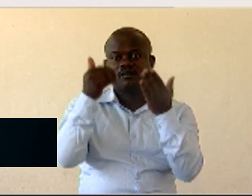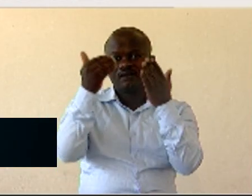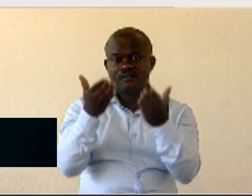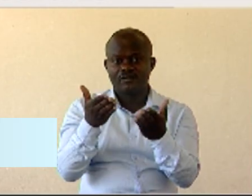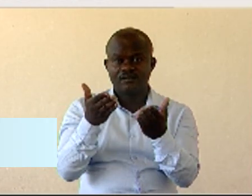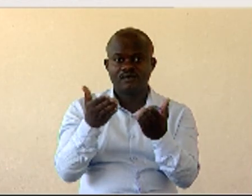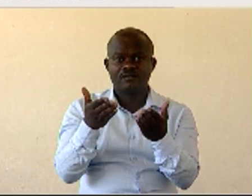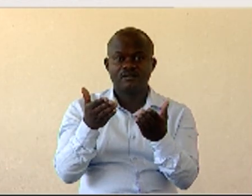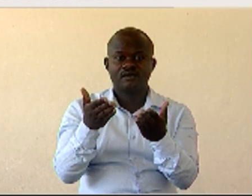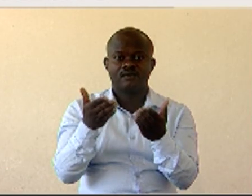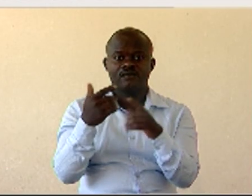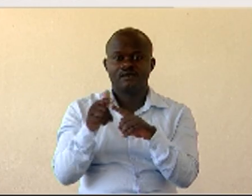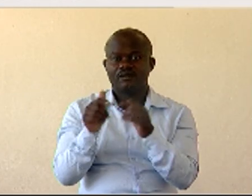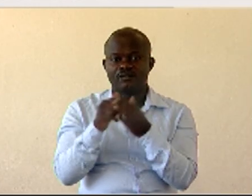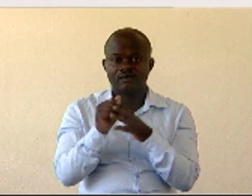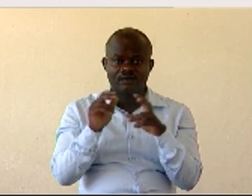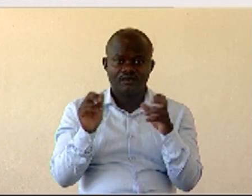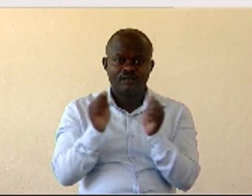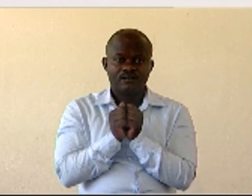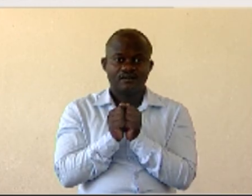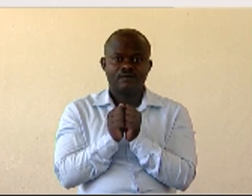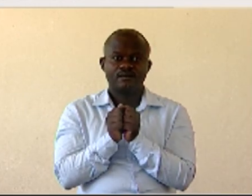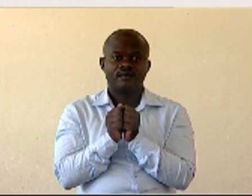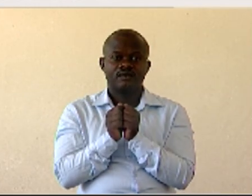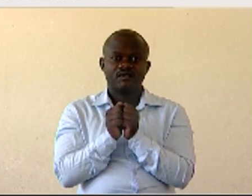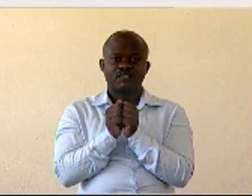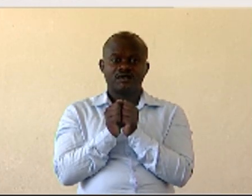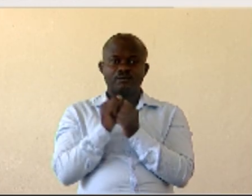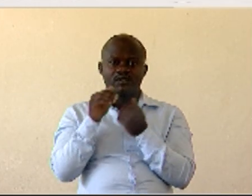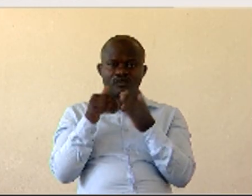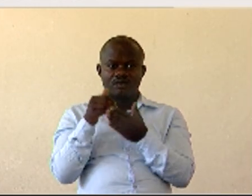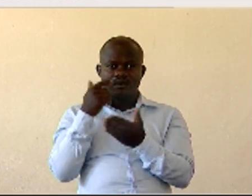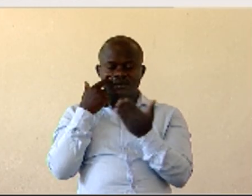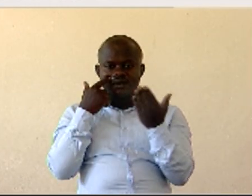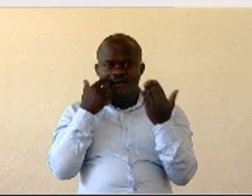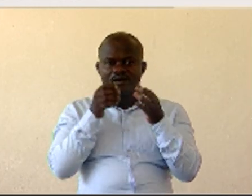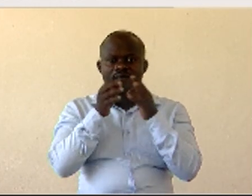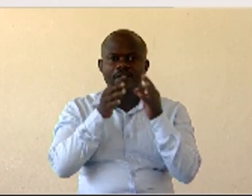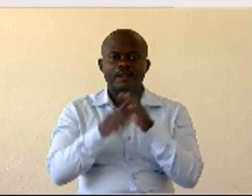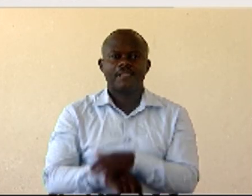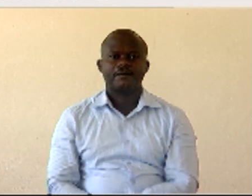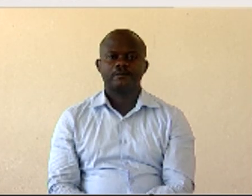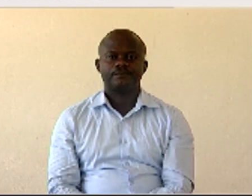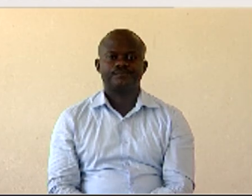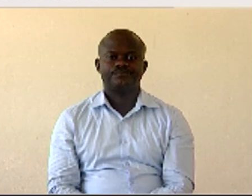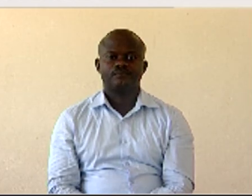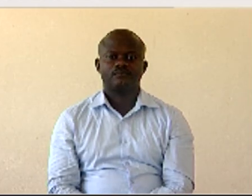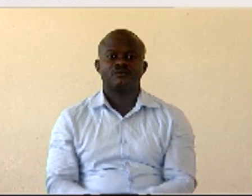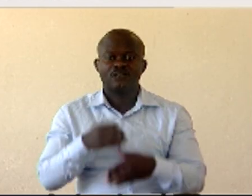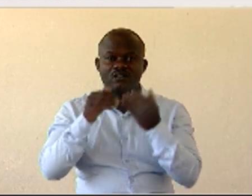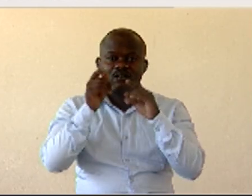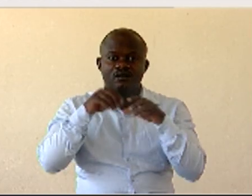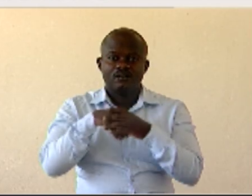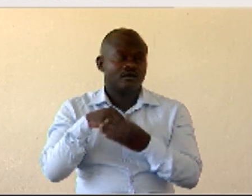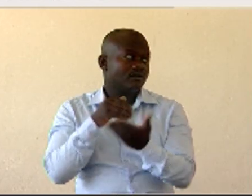vector? For sleeping sickness, we have tsetse fly, mosquito, black fly, and even trypanosoma. If you come in